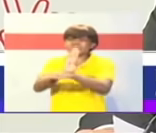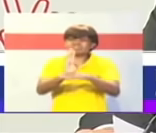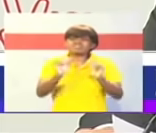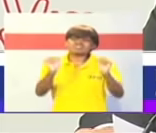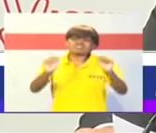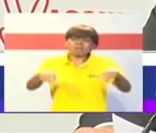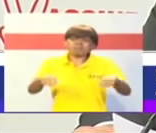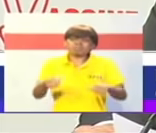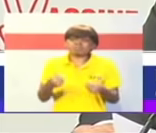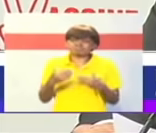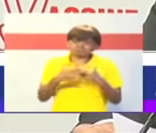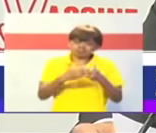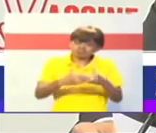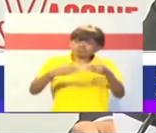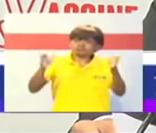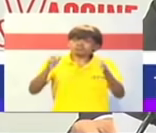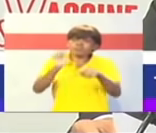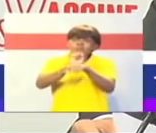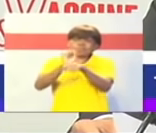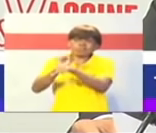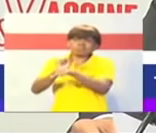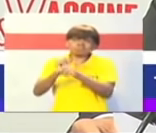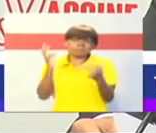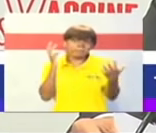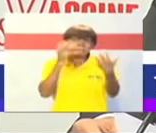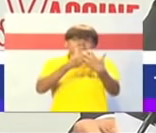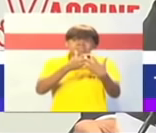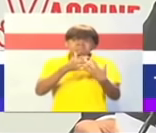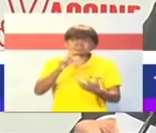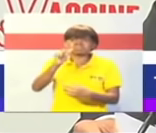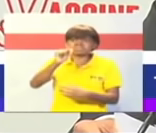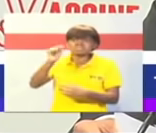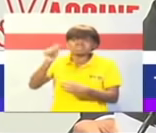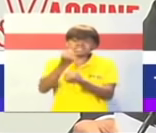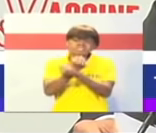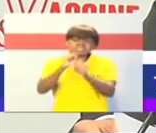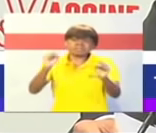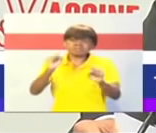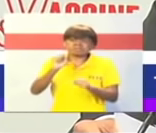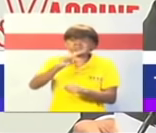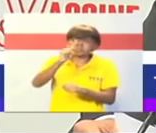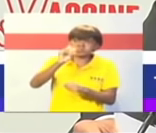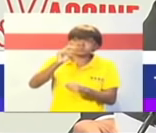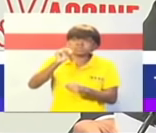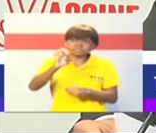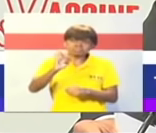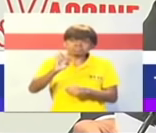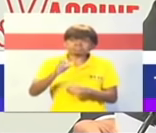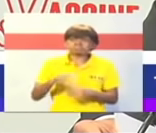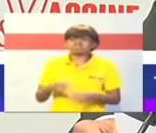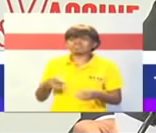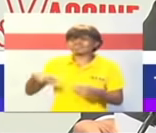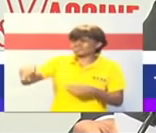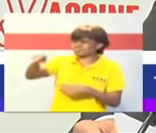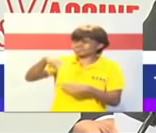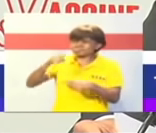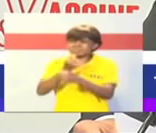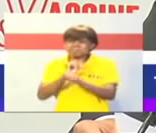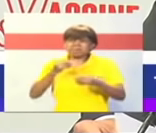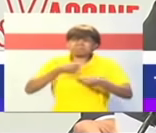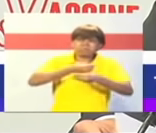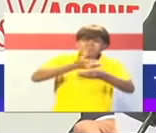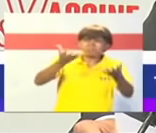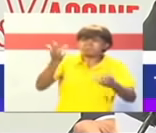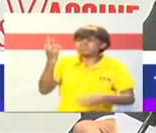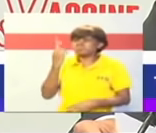Zone banner. Basically, it is applicable to the following spaces: people who provide leisure activities, for